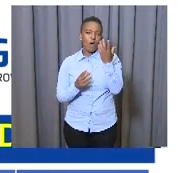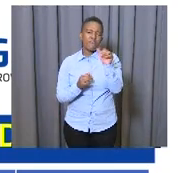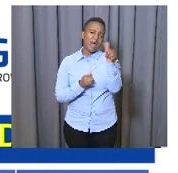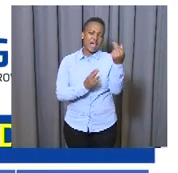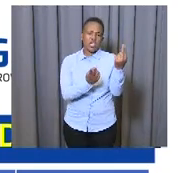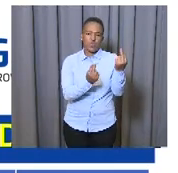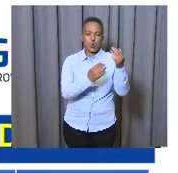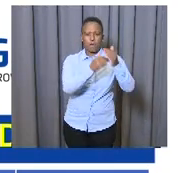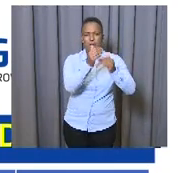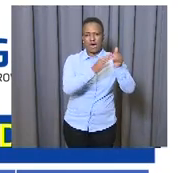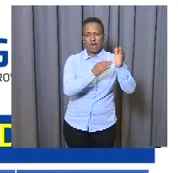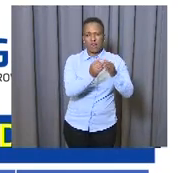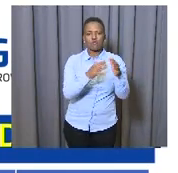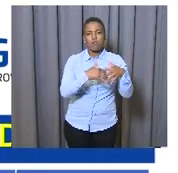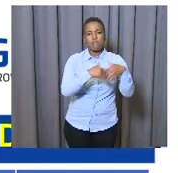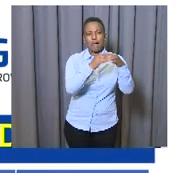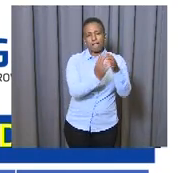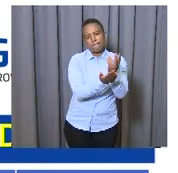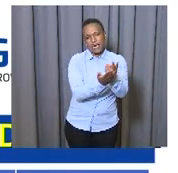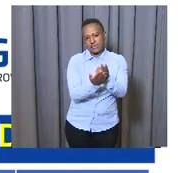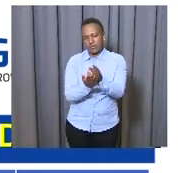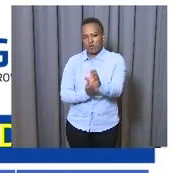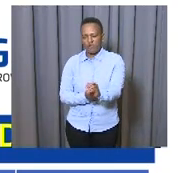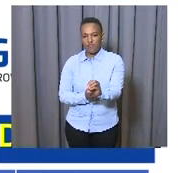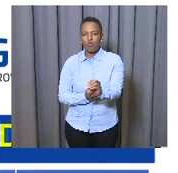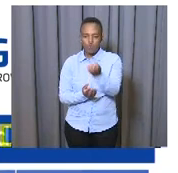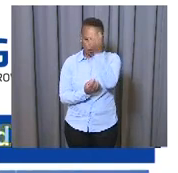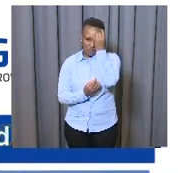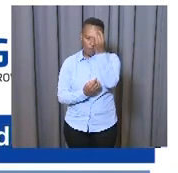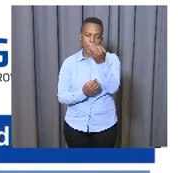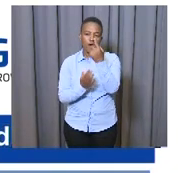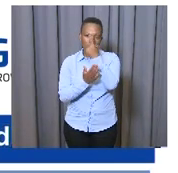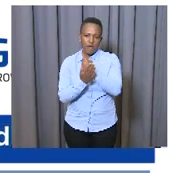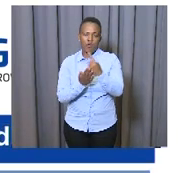will always remind you every week. In addition to this,